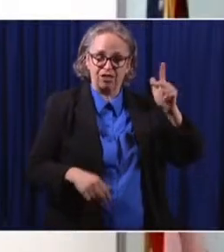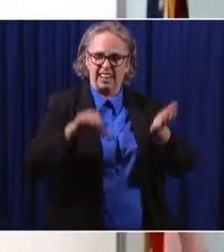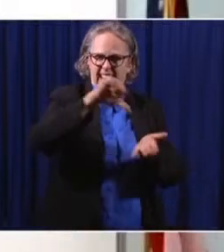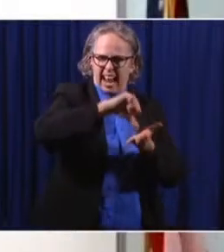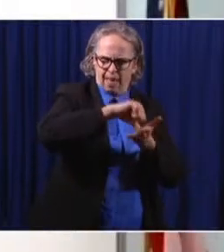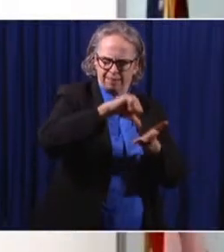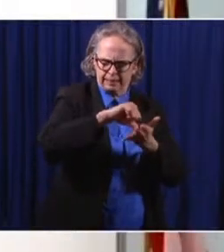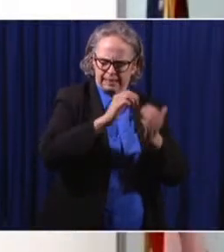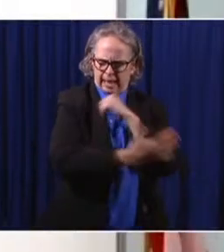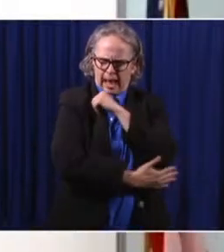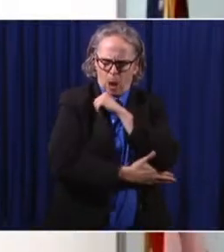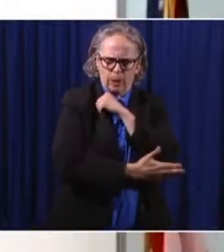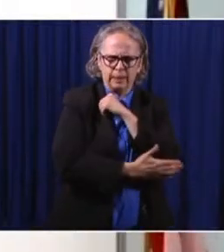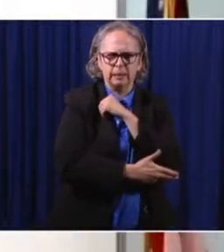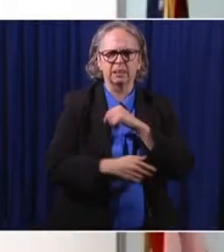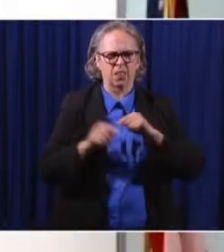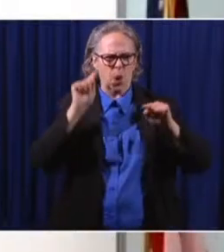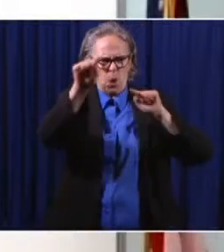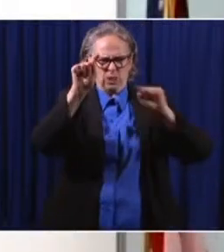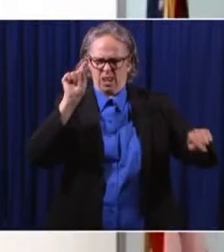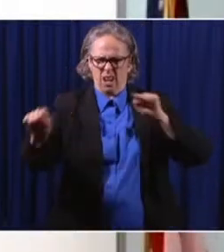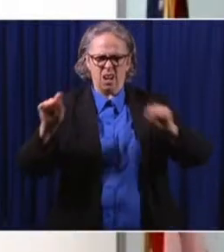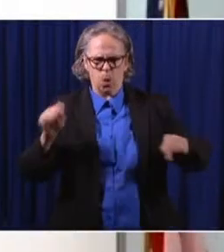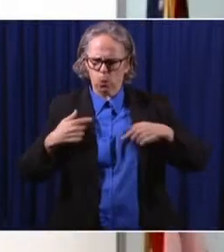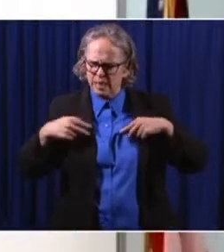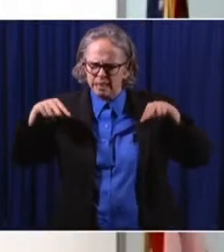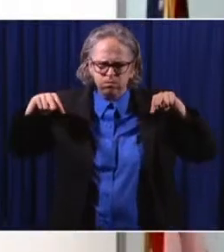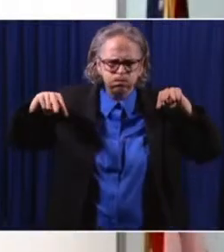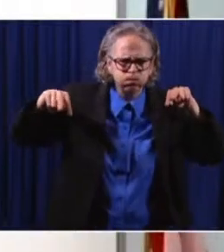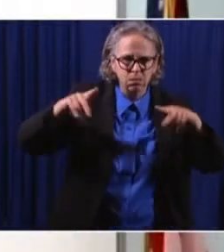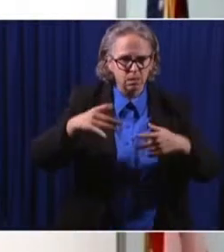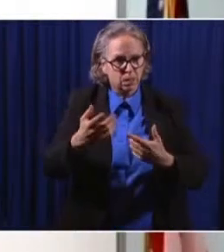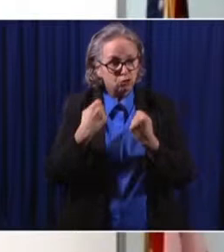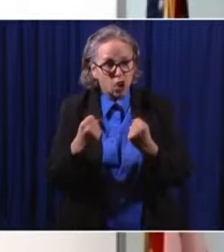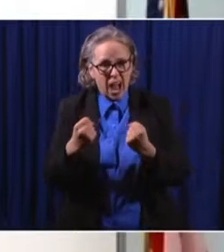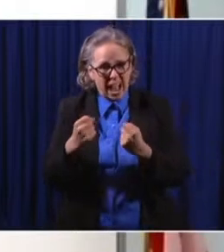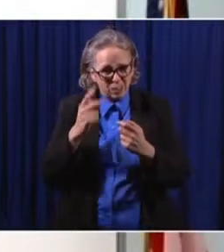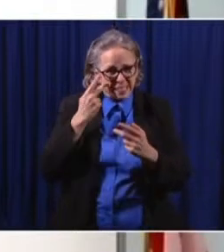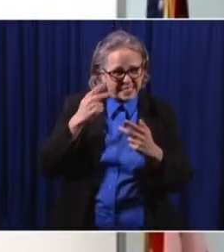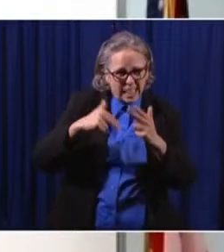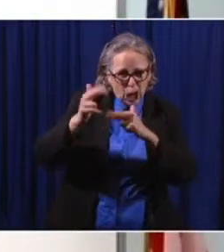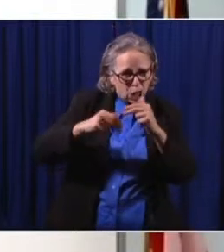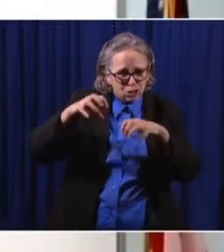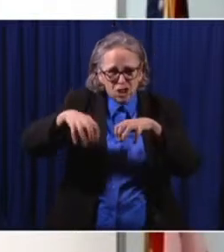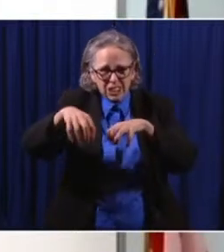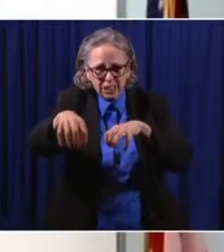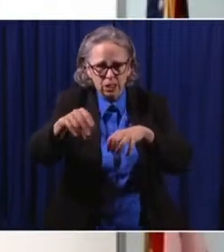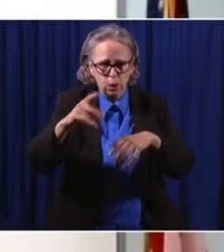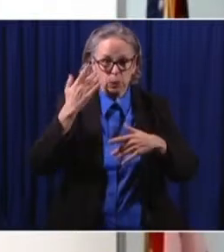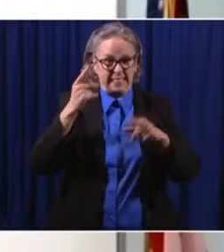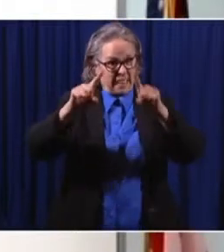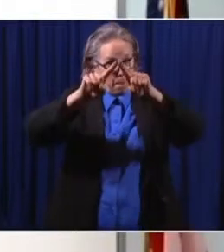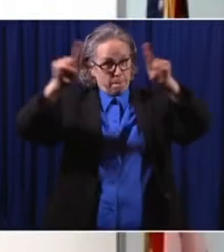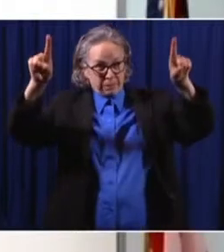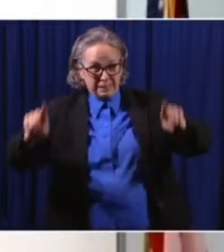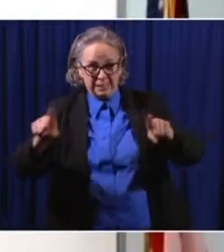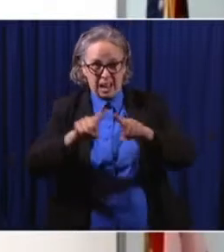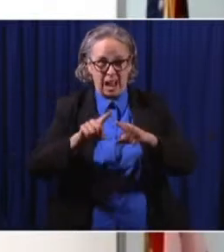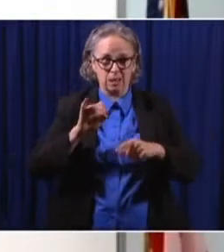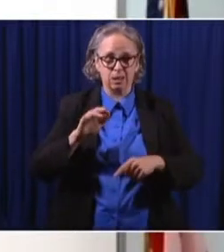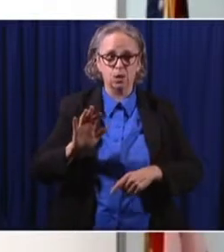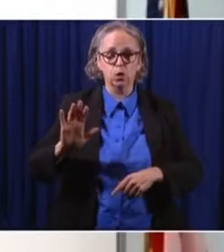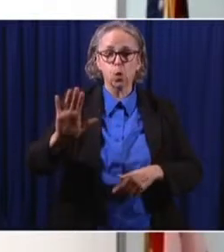are traveling through these construction zones, they're going to see signage alerting them that their speed is going to be patrolled by